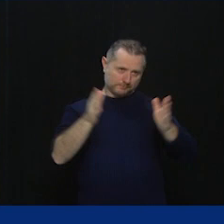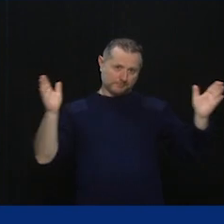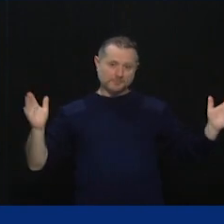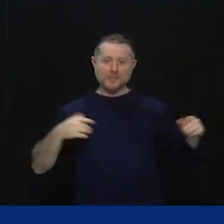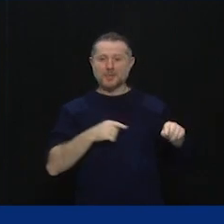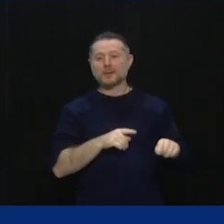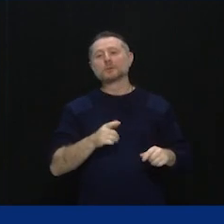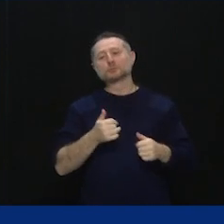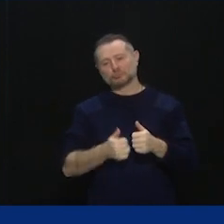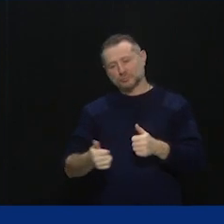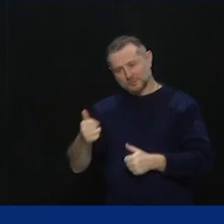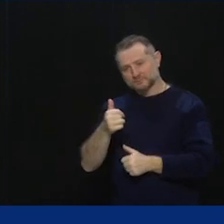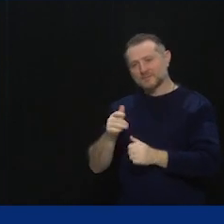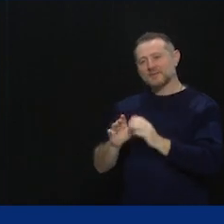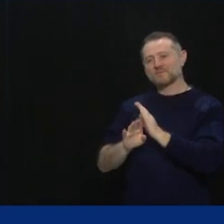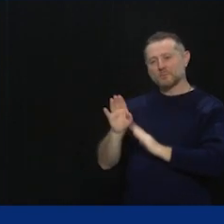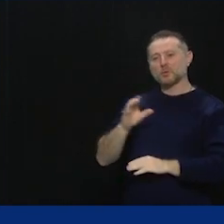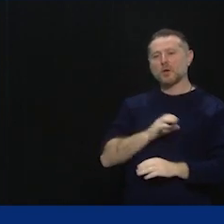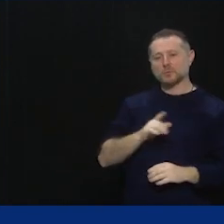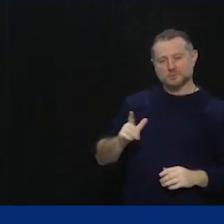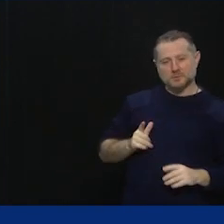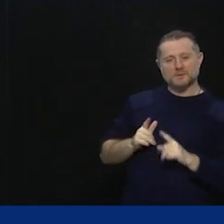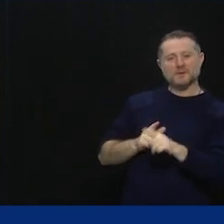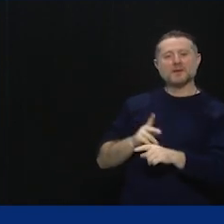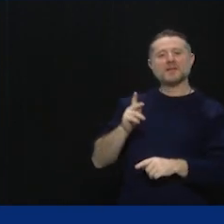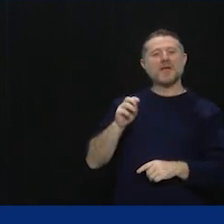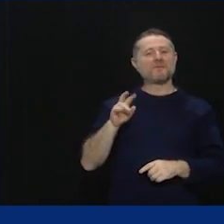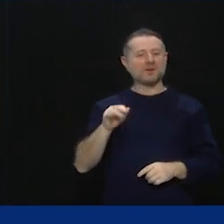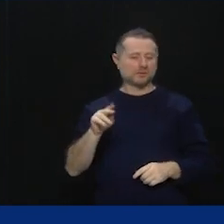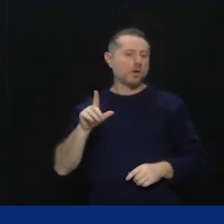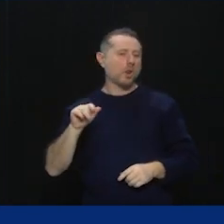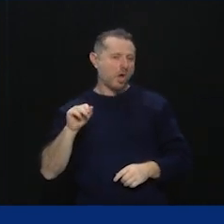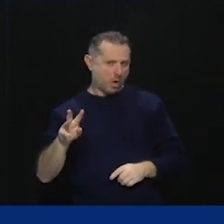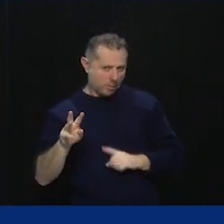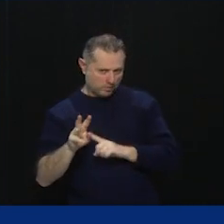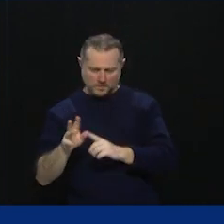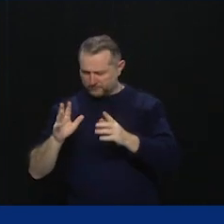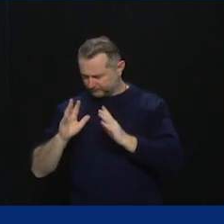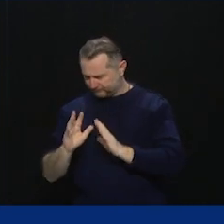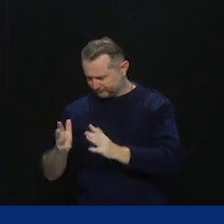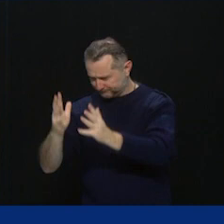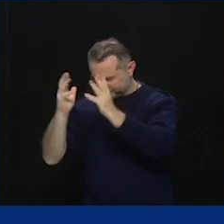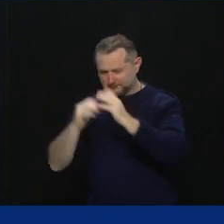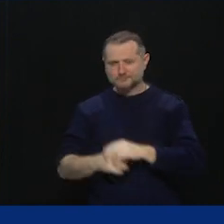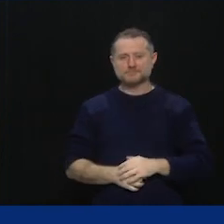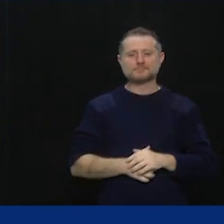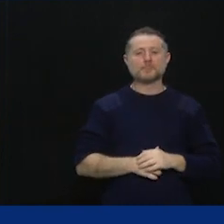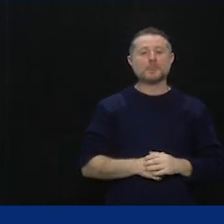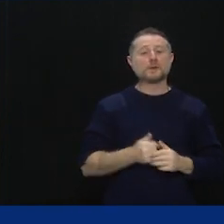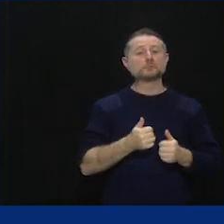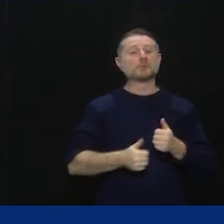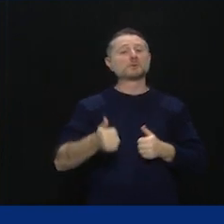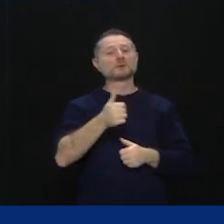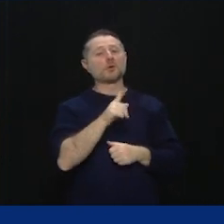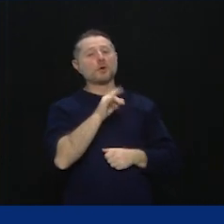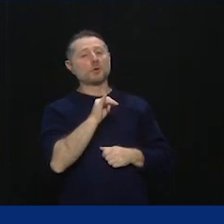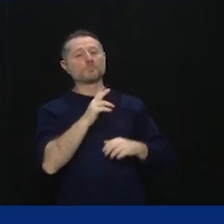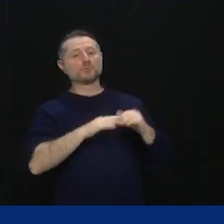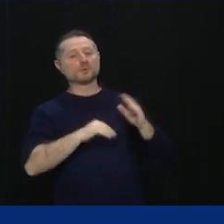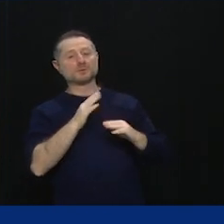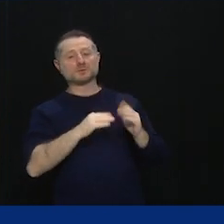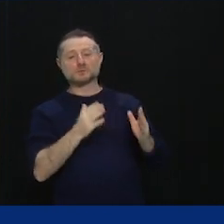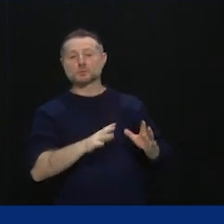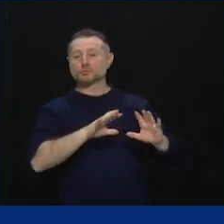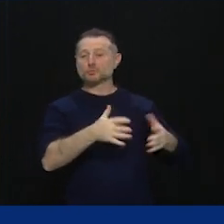applause. And Mitch Paley, the executive director of the Long Island Builders Institute. I see Maddie Arisich. When I see